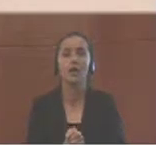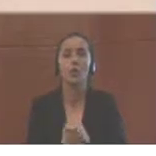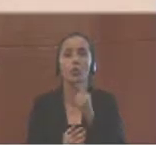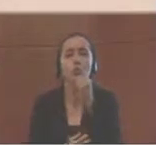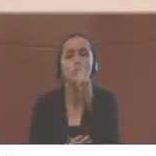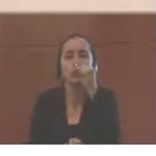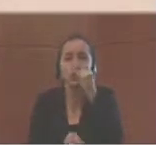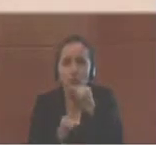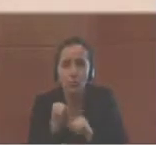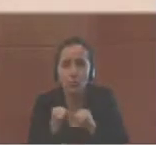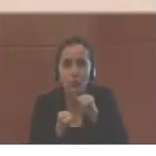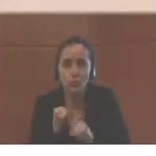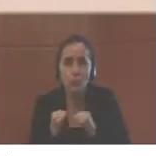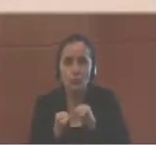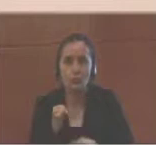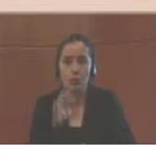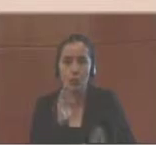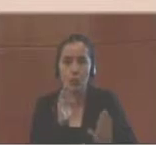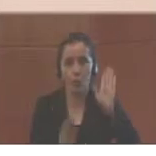To conclude,